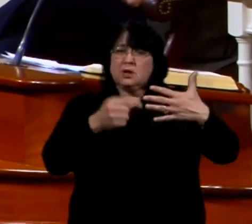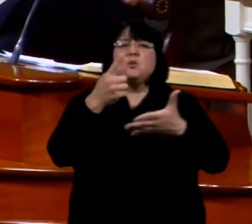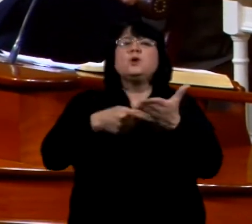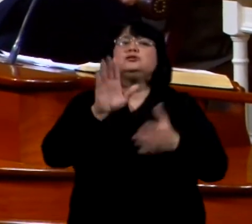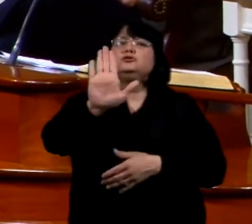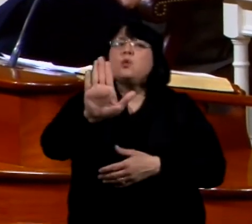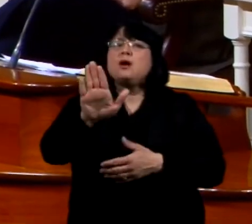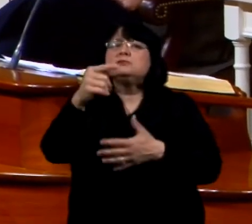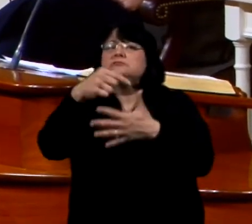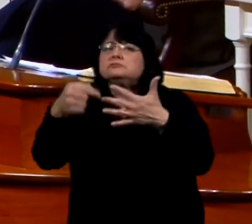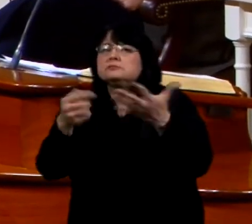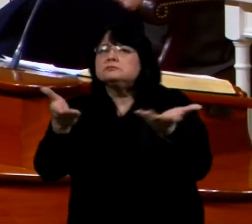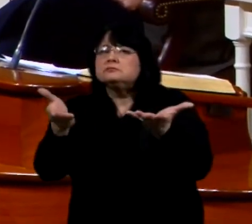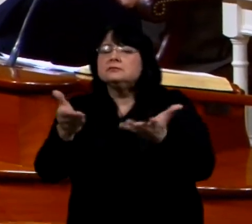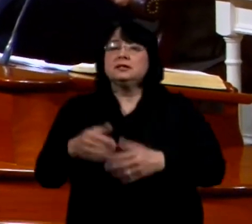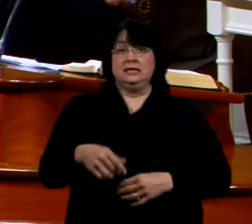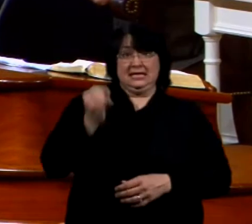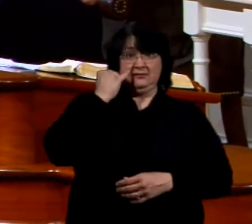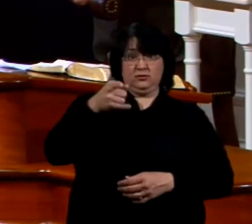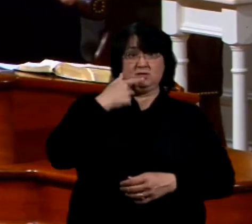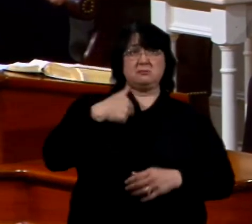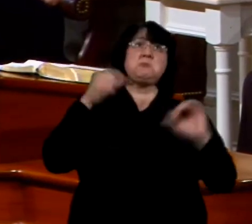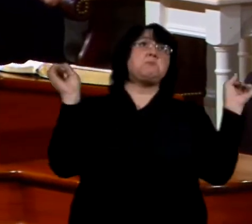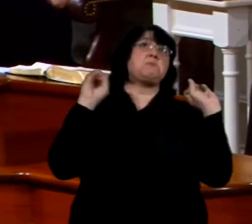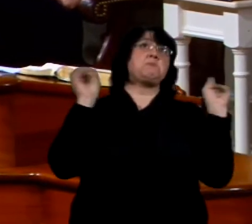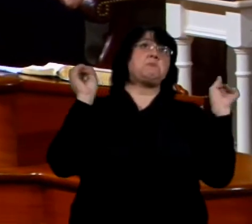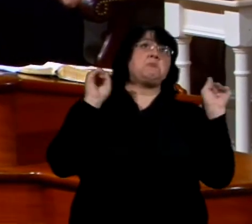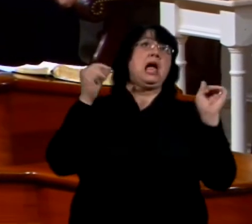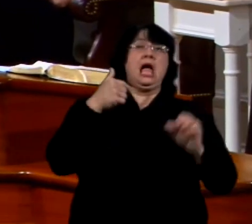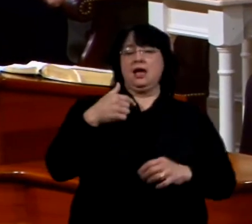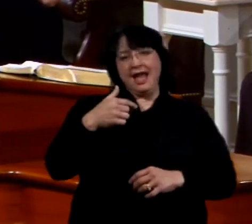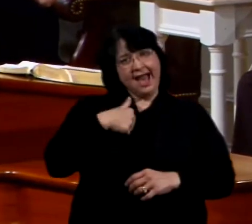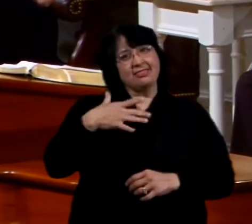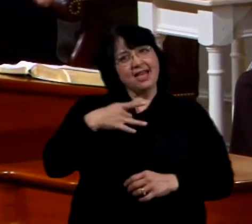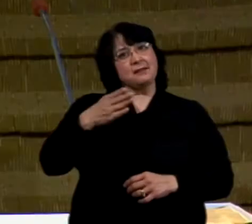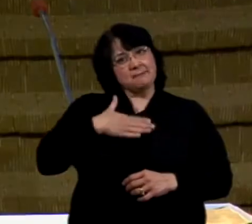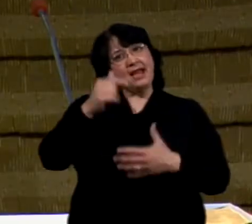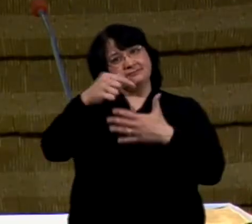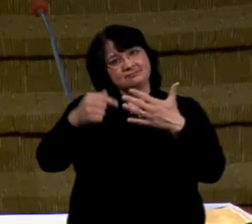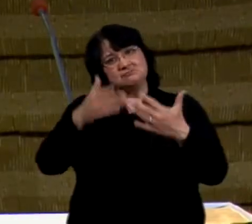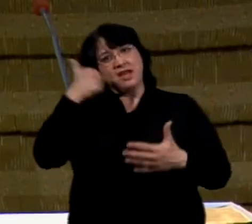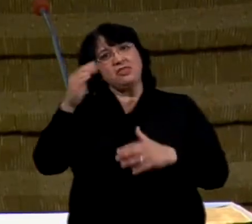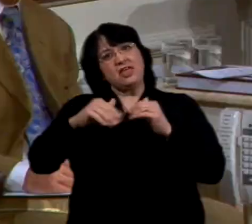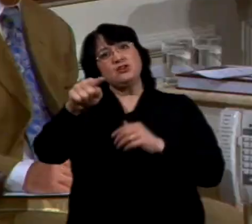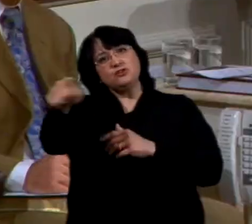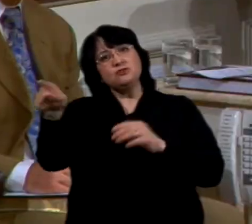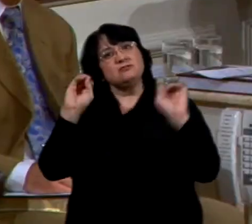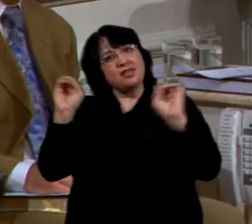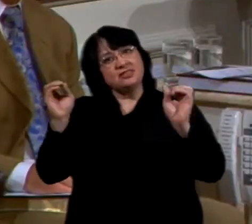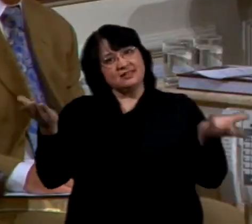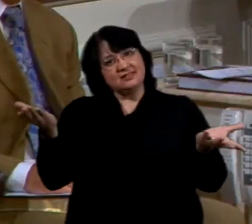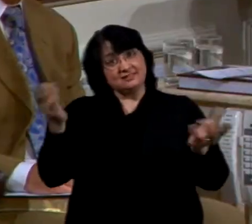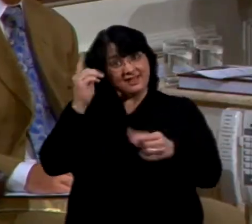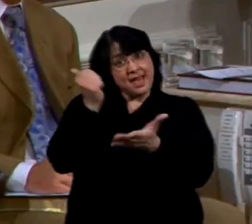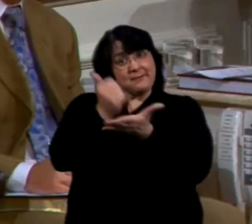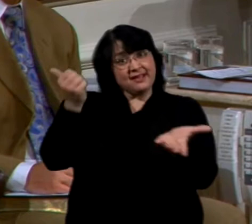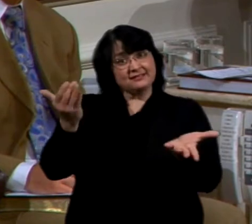yours? And if you tell me nothing, I like my 13-point plan better than your nothing.